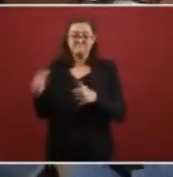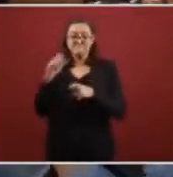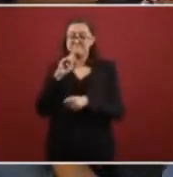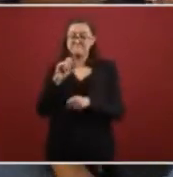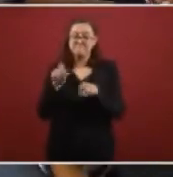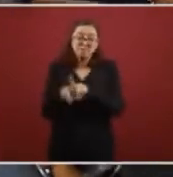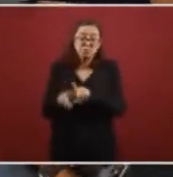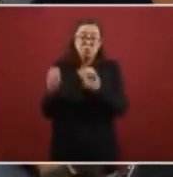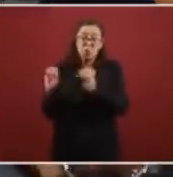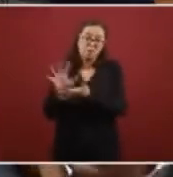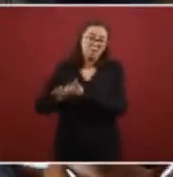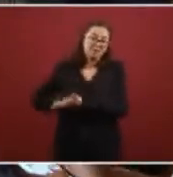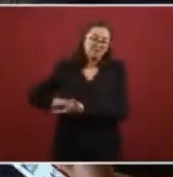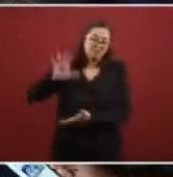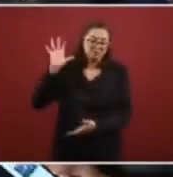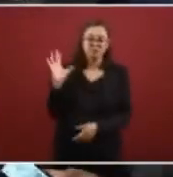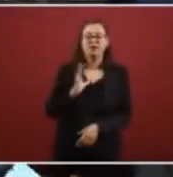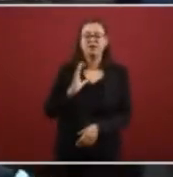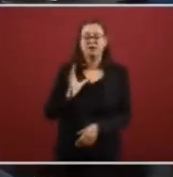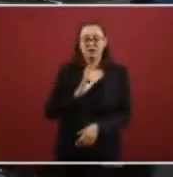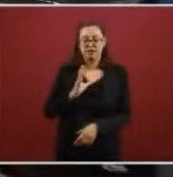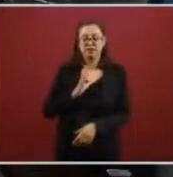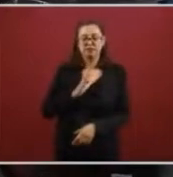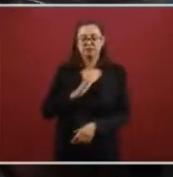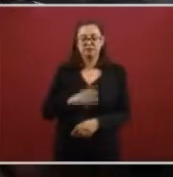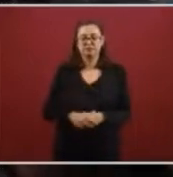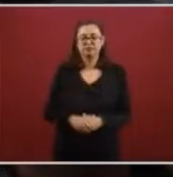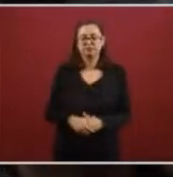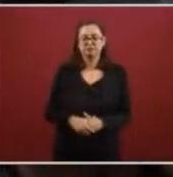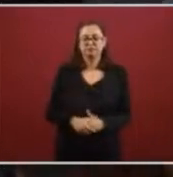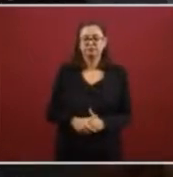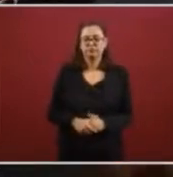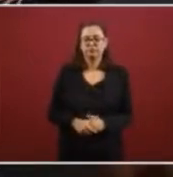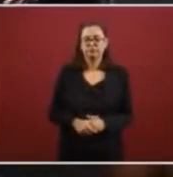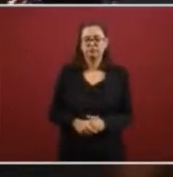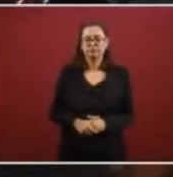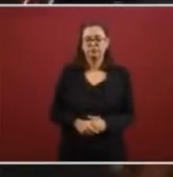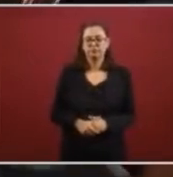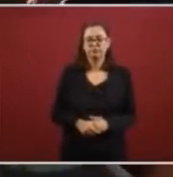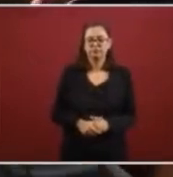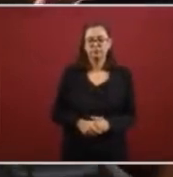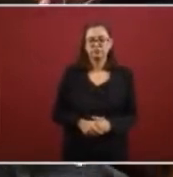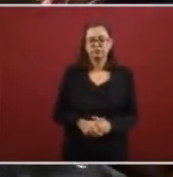they're the same amount in the web or more. The social web.